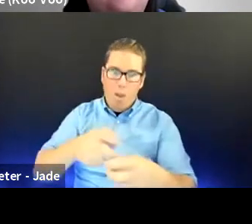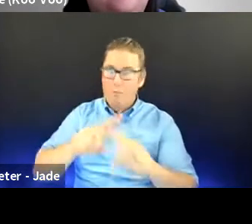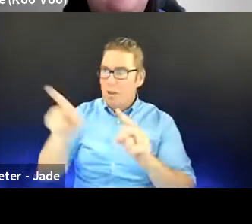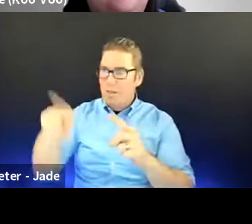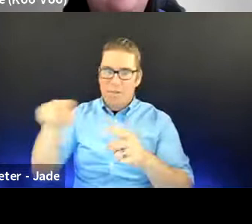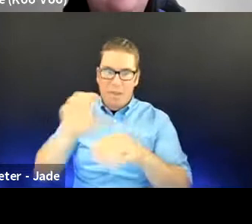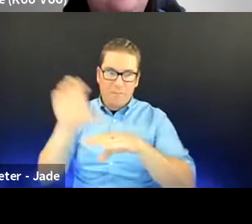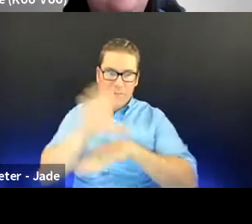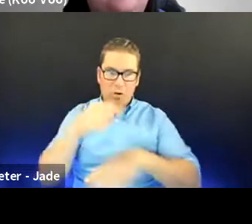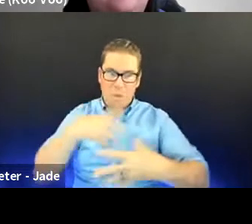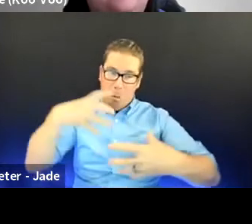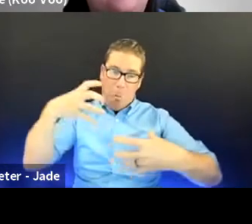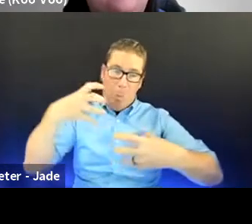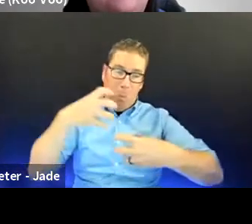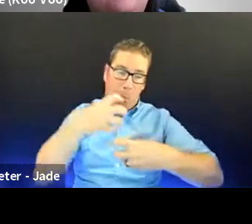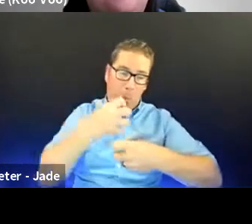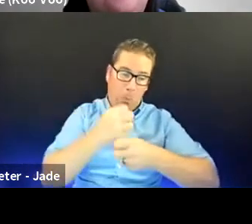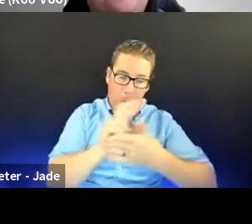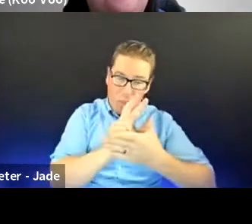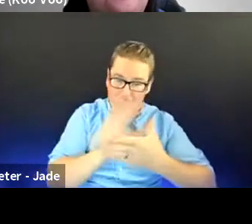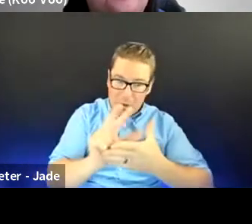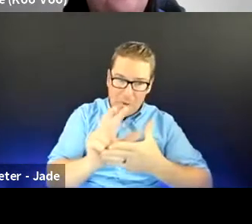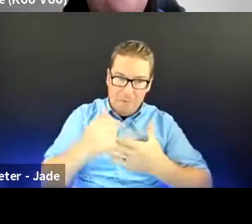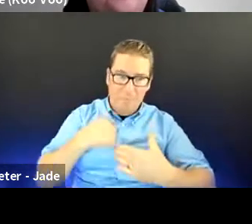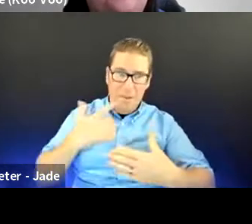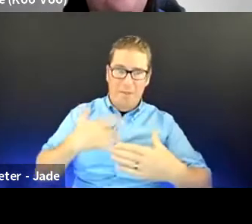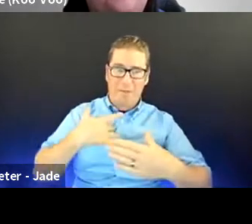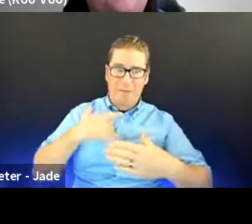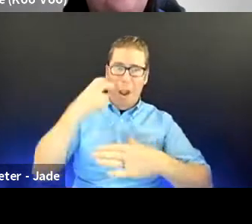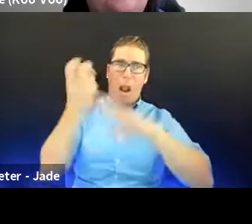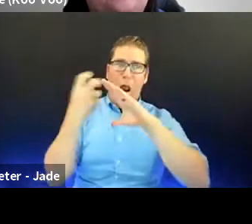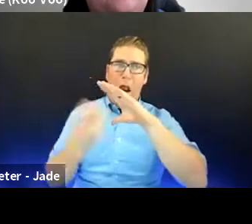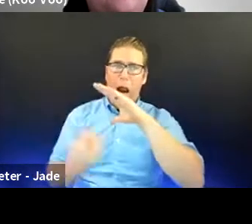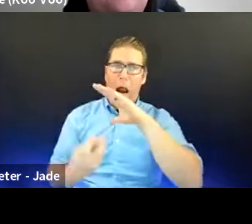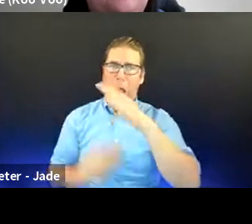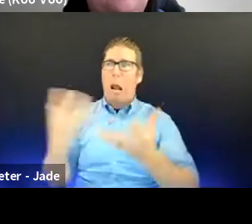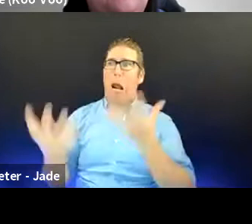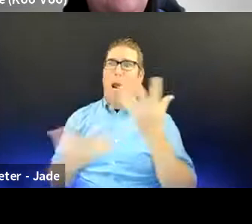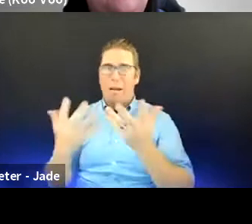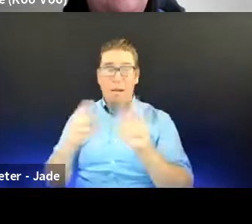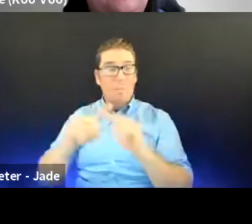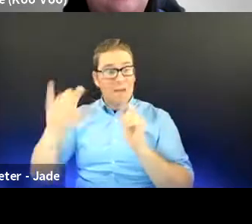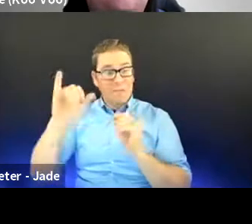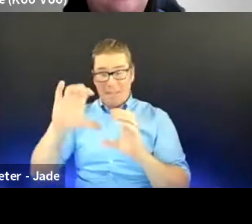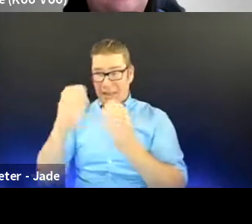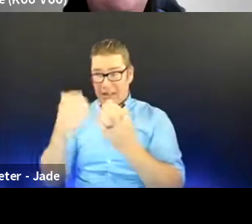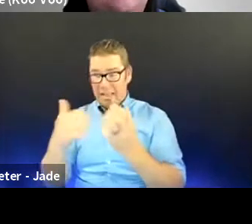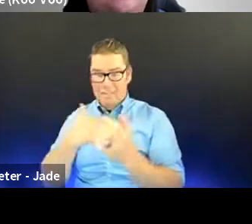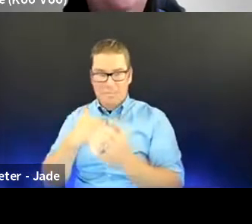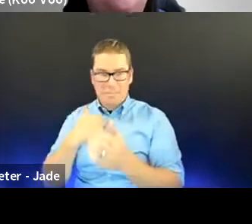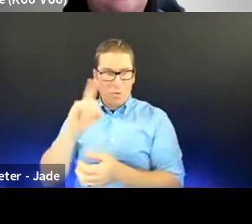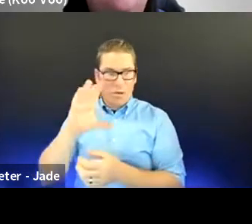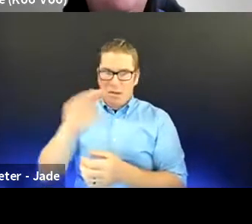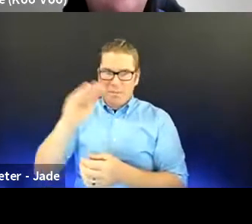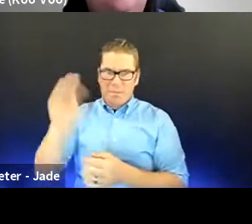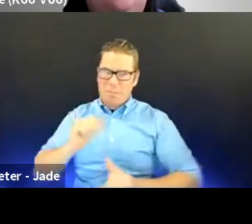felt like it was drowning. I felt I couldn't do this, but after the course ended, I gave it 100% effort every day. I studied with the students